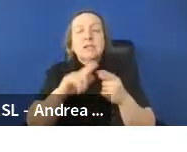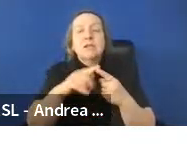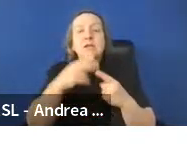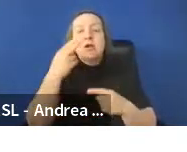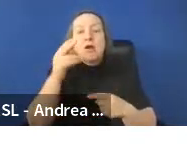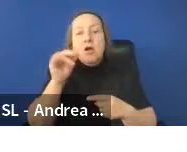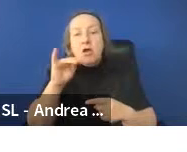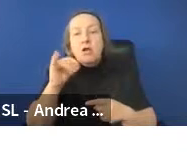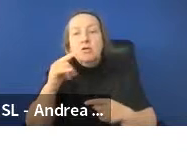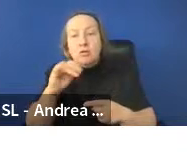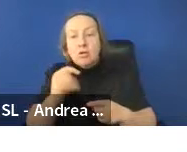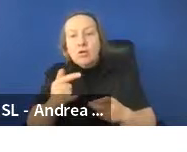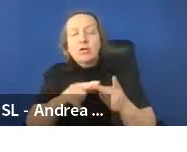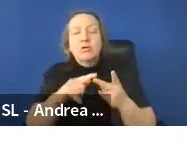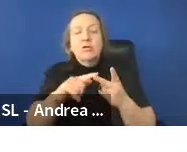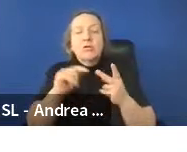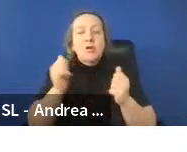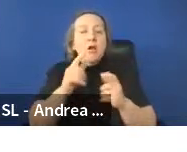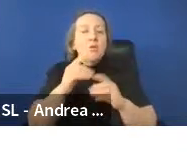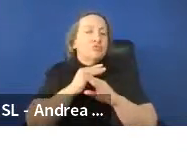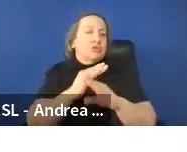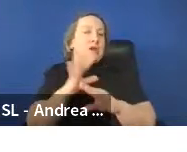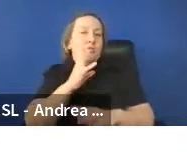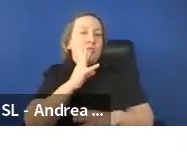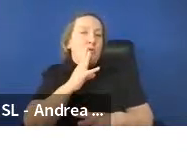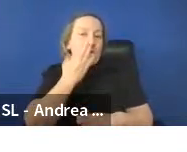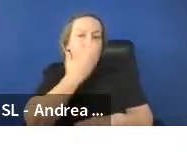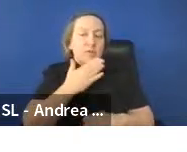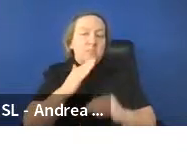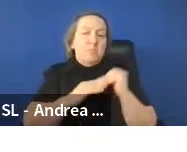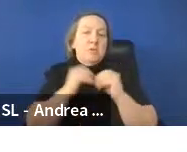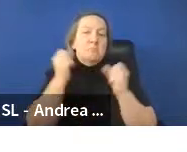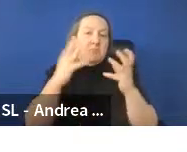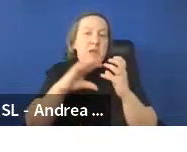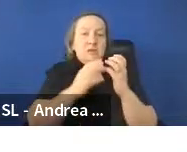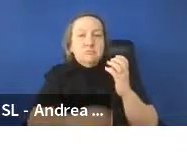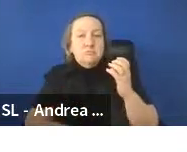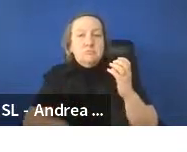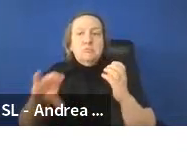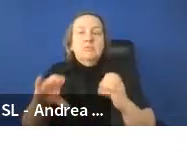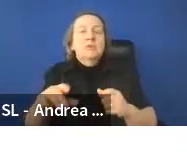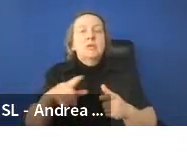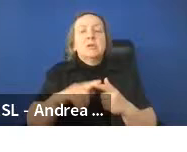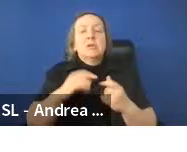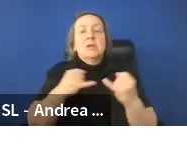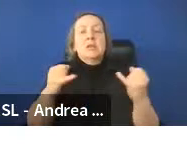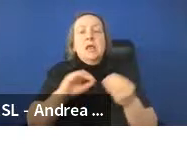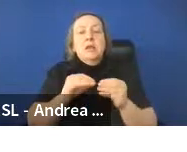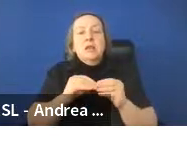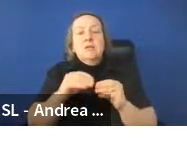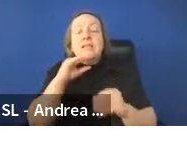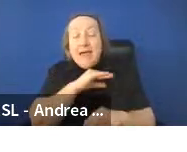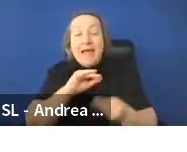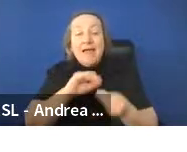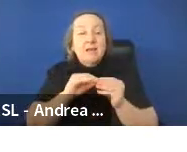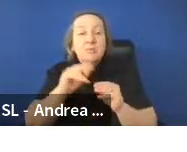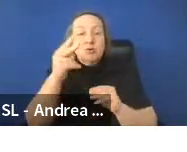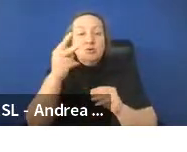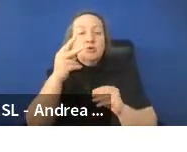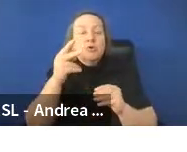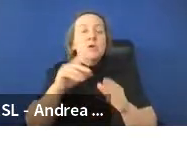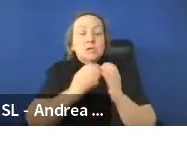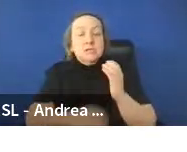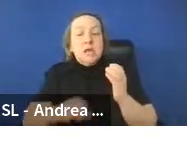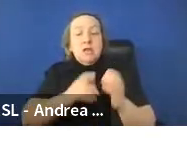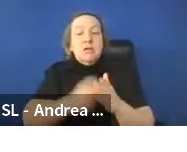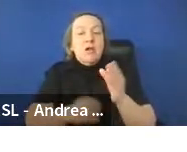Gothenburg, all protected their waterfronts by building multiple immersed tunnels. Line number 2, a tunnel will cost more than a